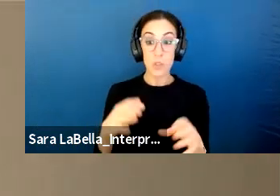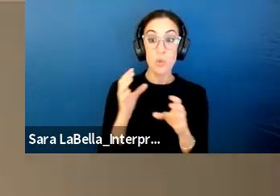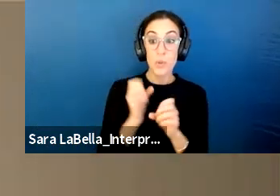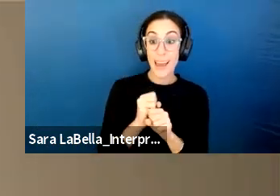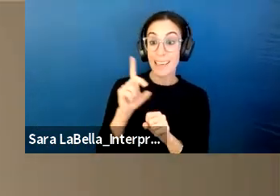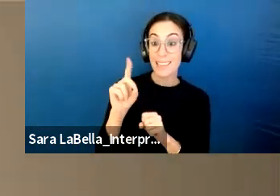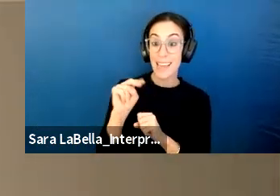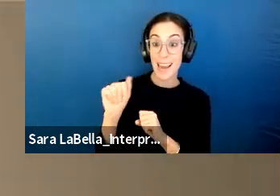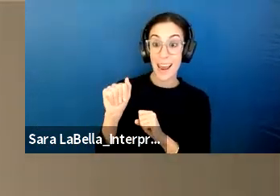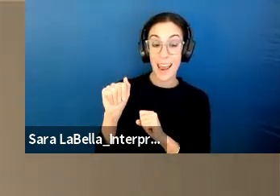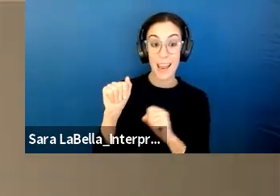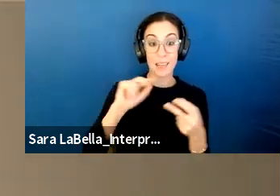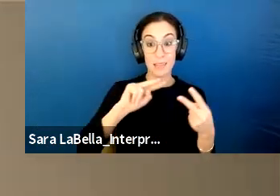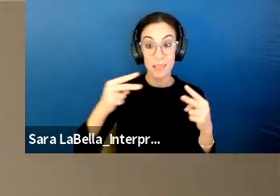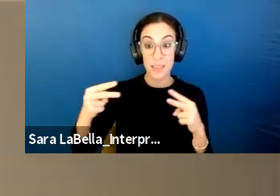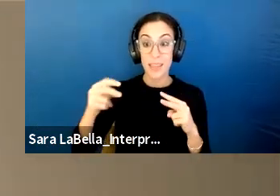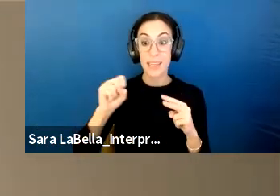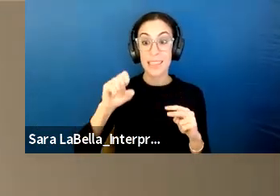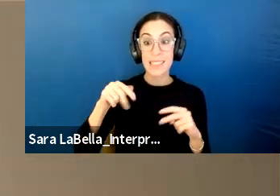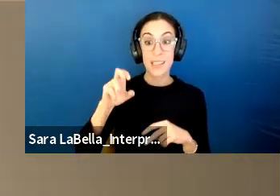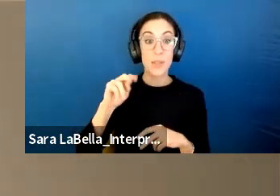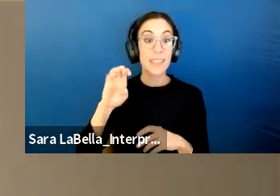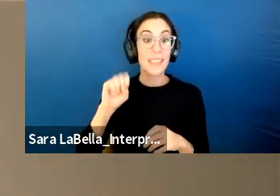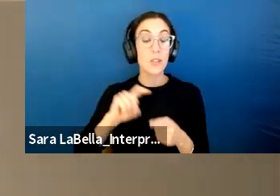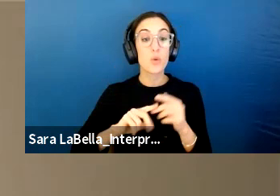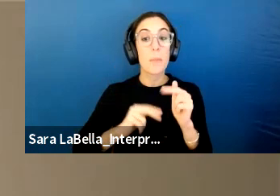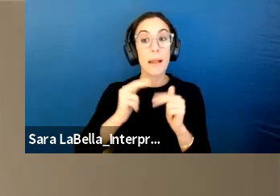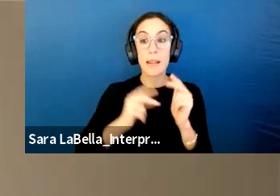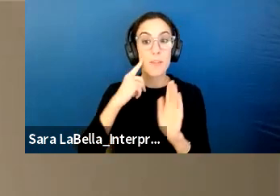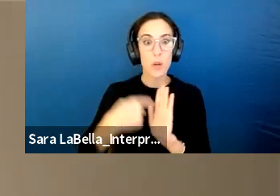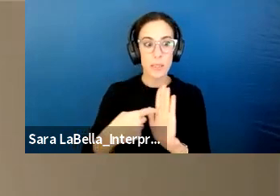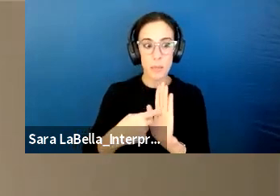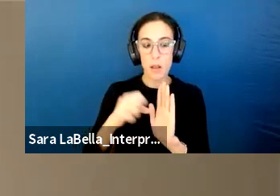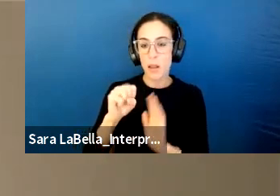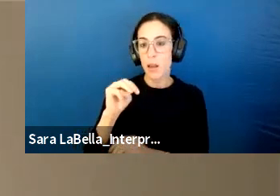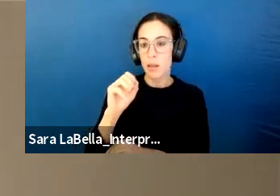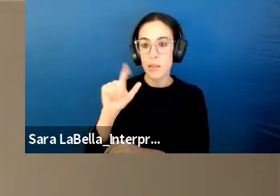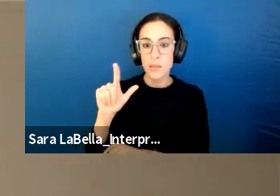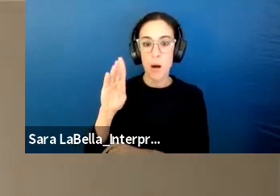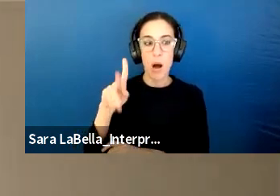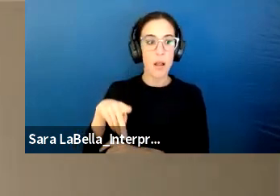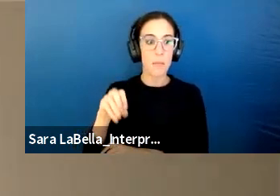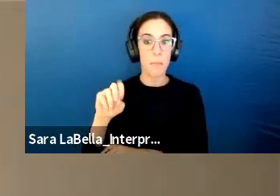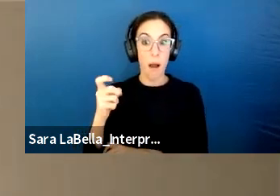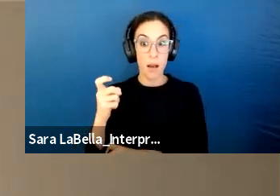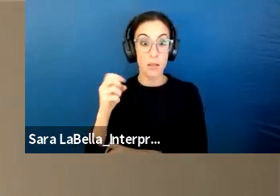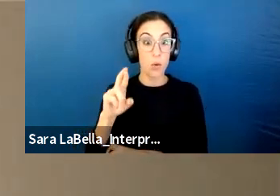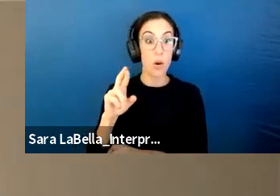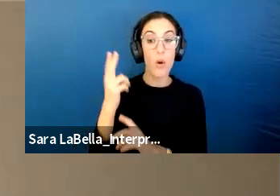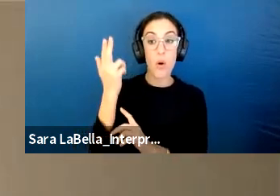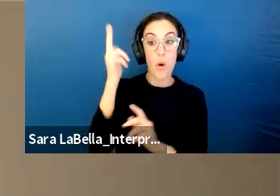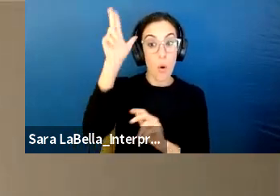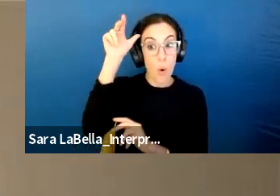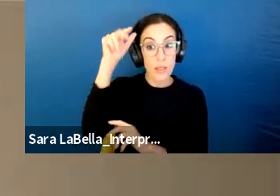DNA sequences to build, say, for instance, smallpox or horsepox, which was done in